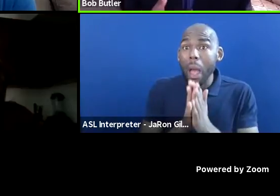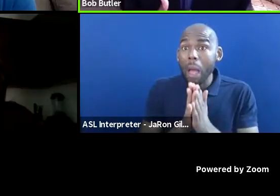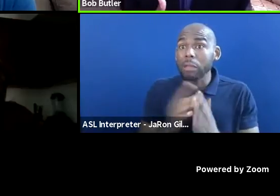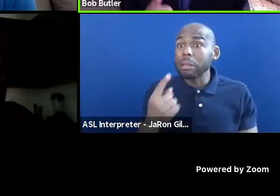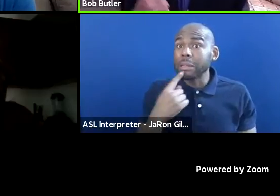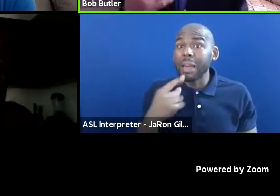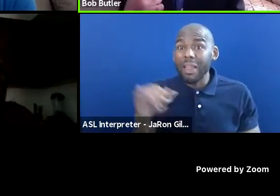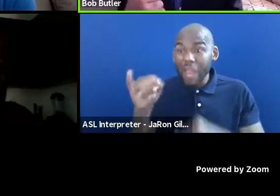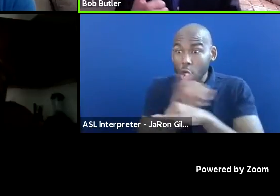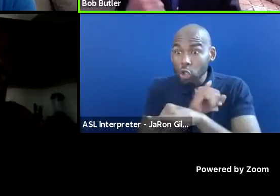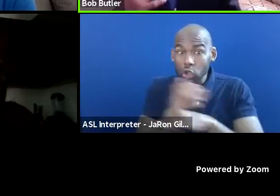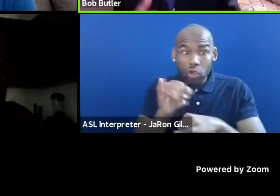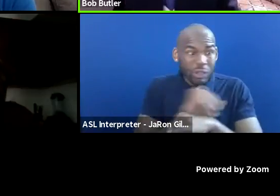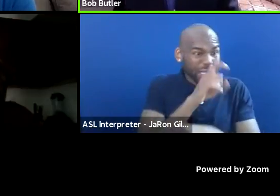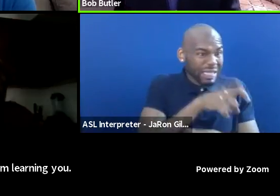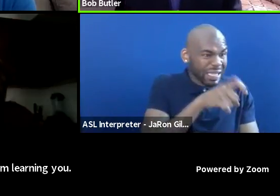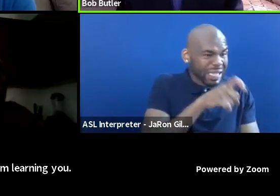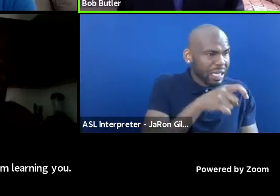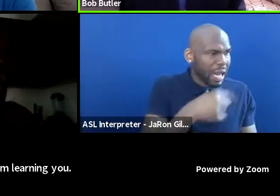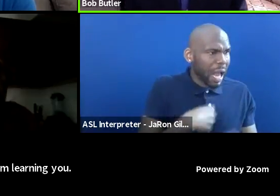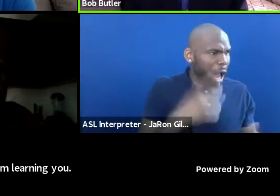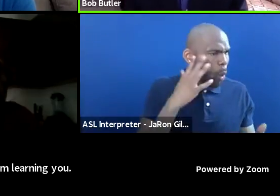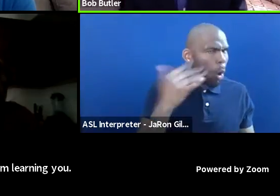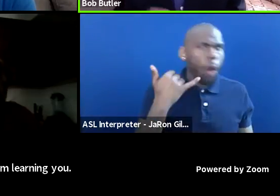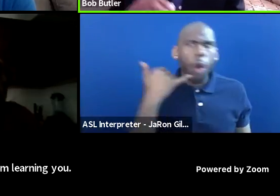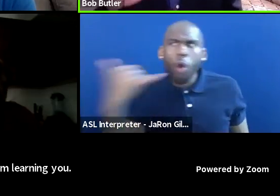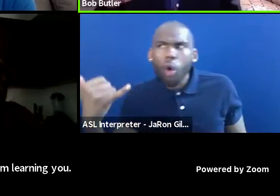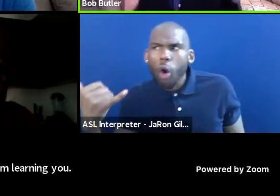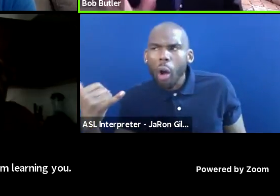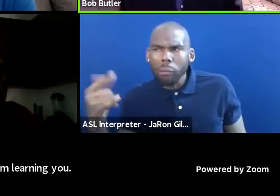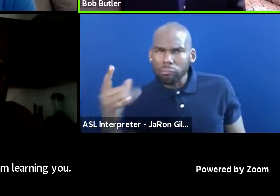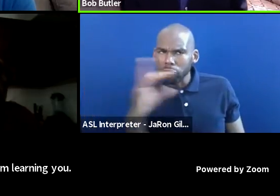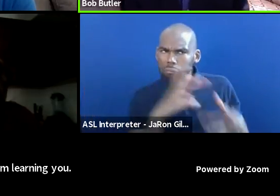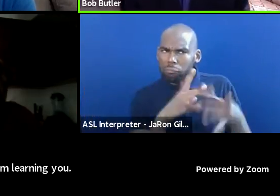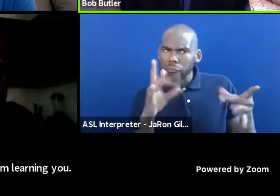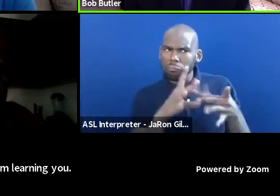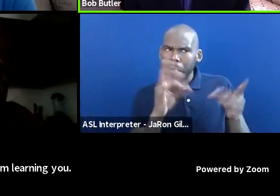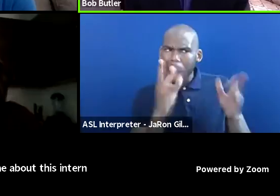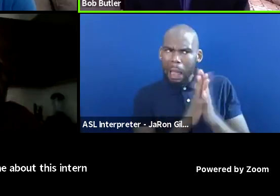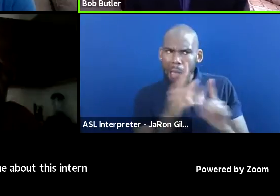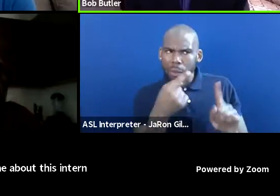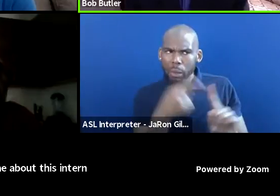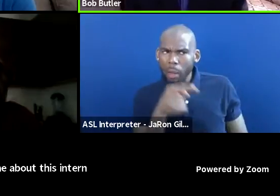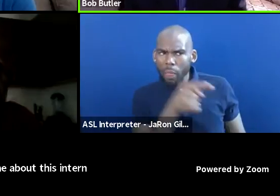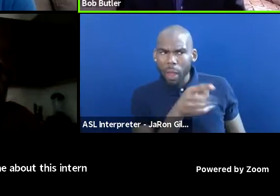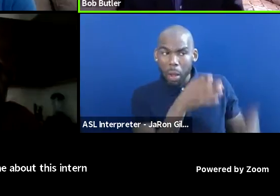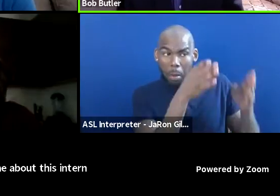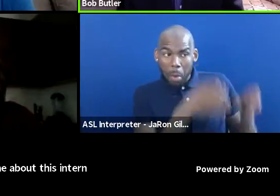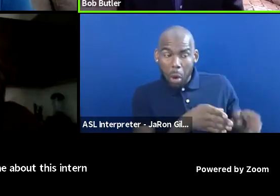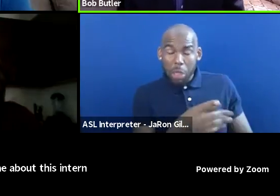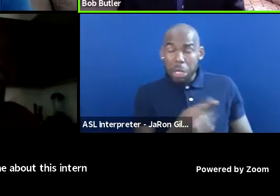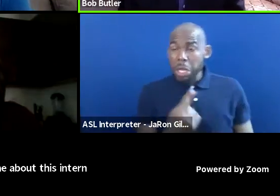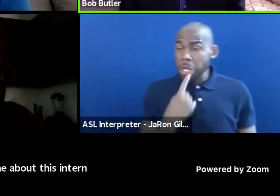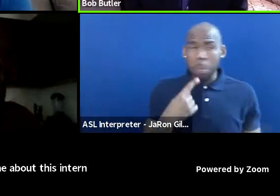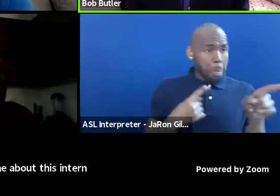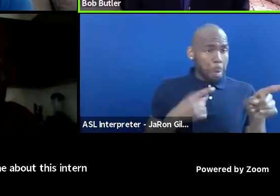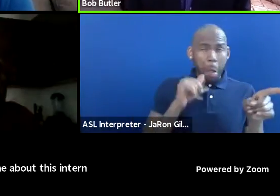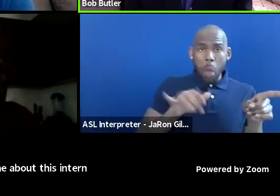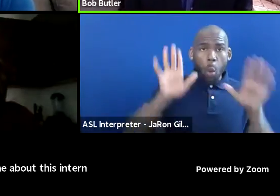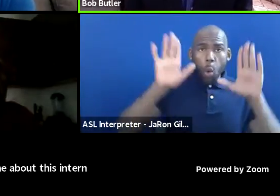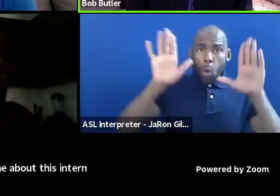phone and call Justine. Justine, tell me about this intern. And if Justine says, oh man, they were great, we loved them. Or she might say,